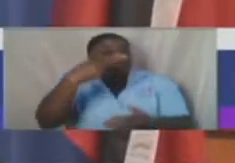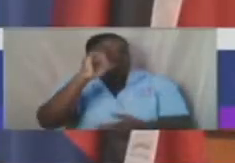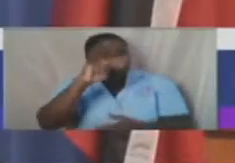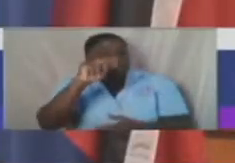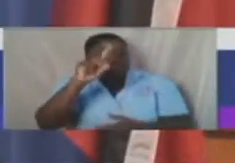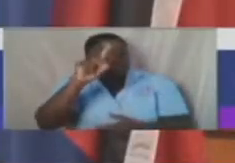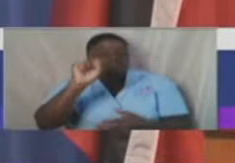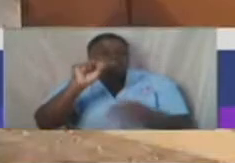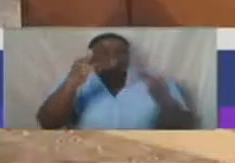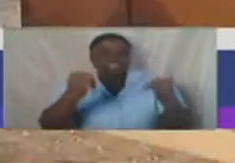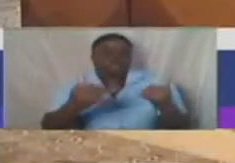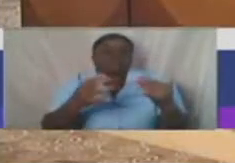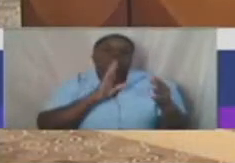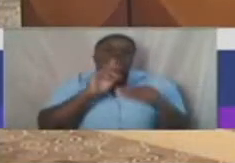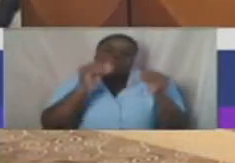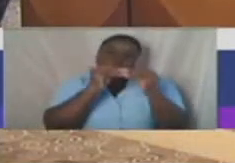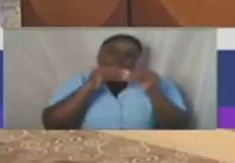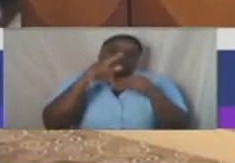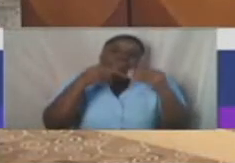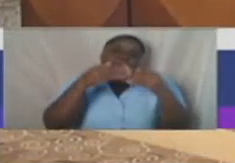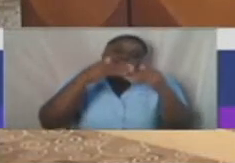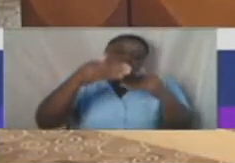Hines?